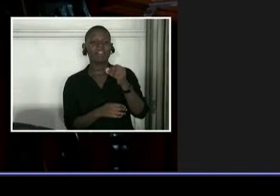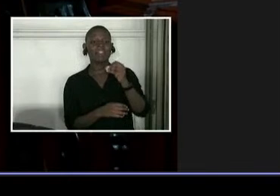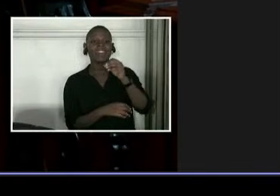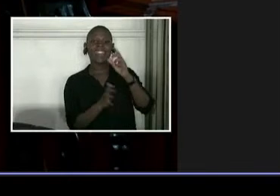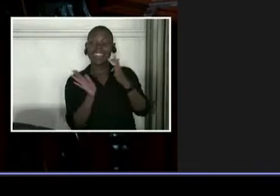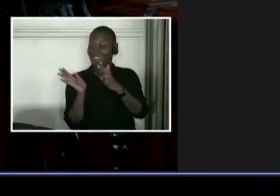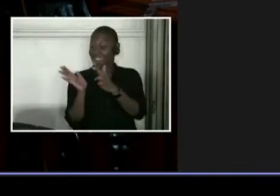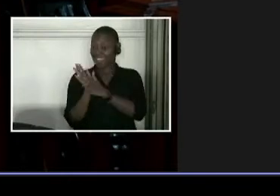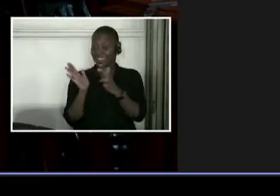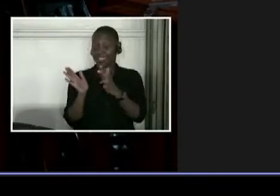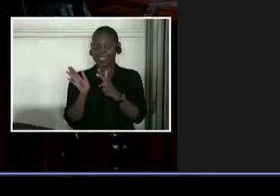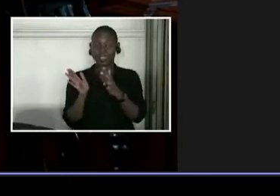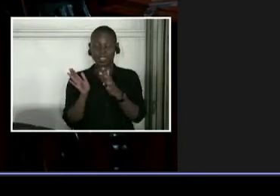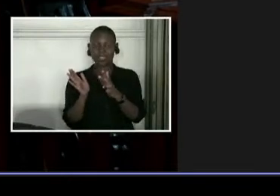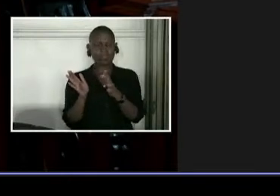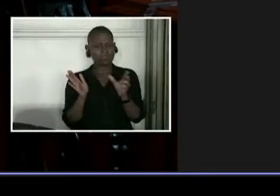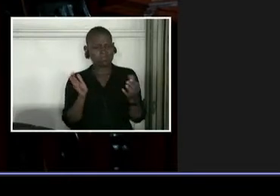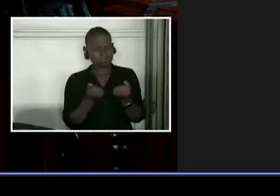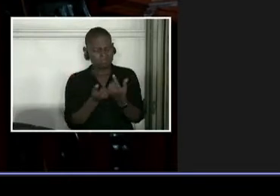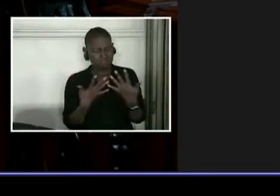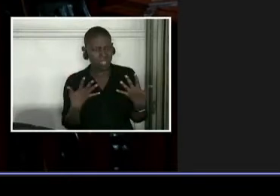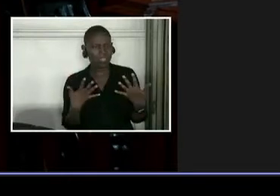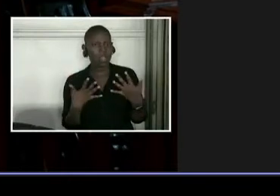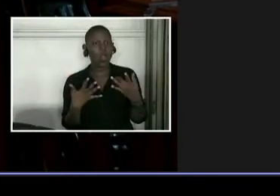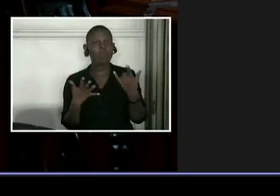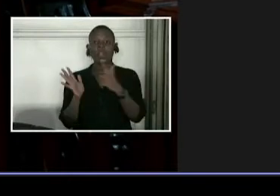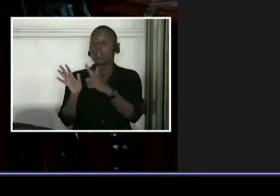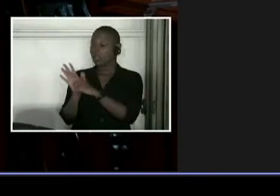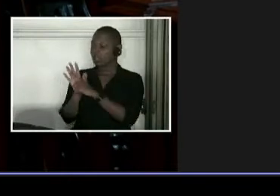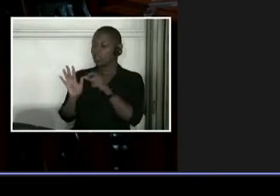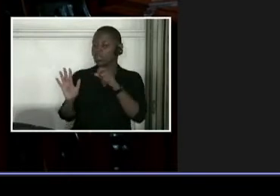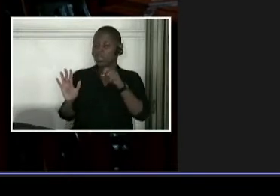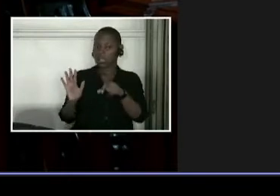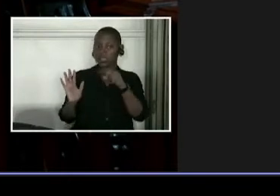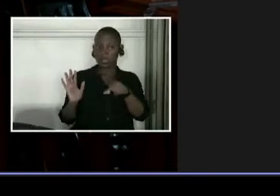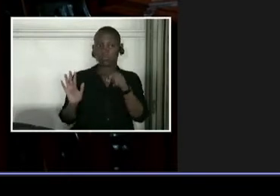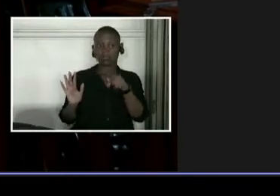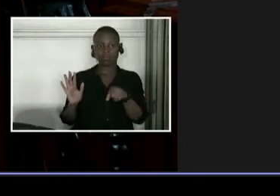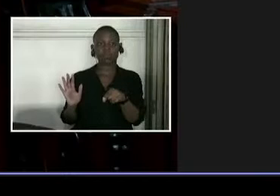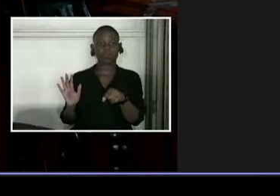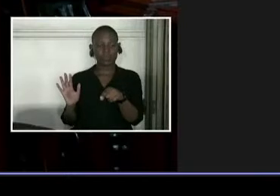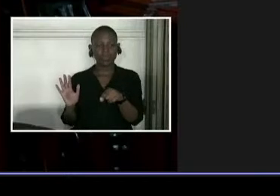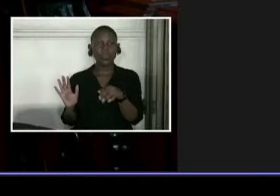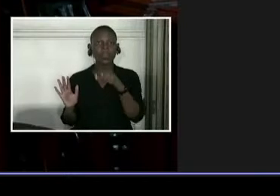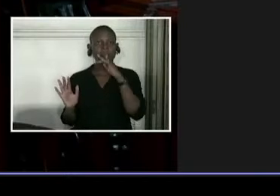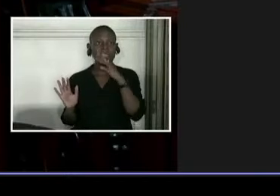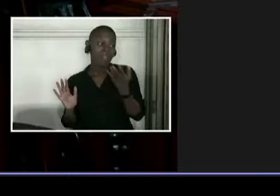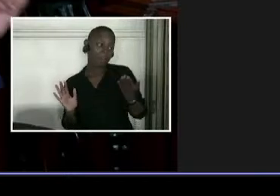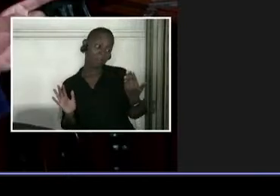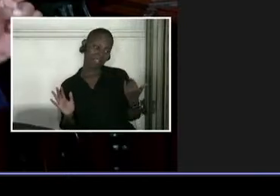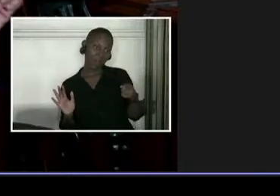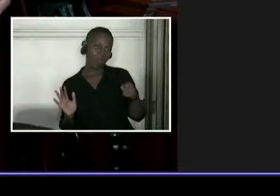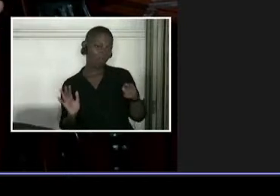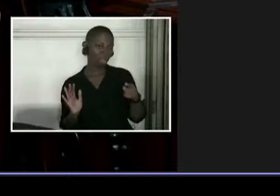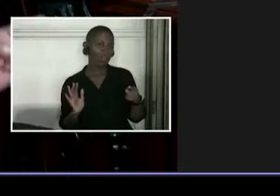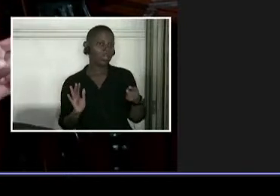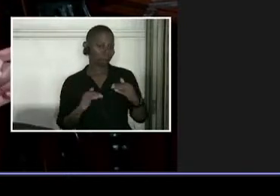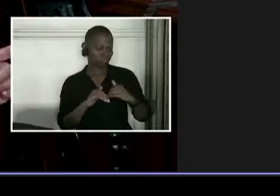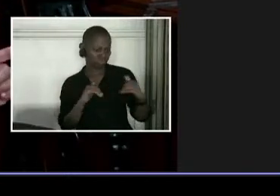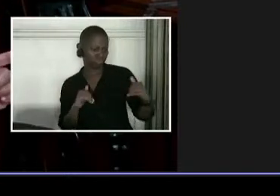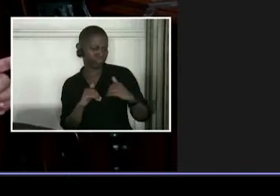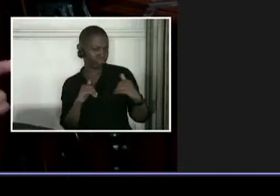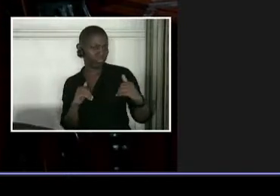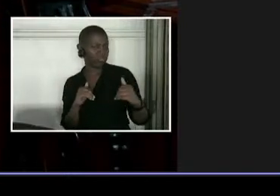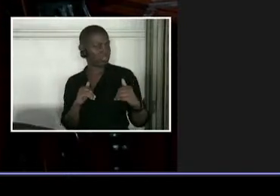the Influx Control Act, and many other evil-inspired apartheid legislations that dehumanized indigenous people. It will go back to what I've